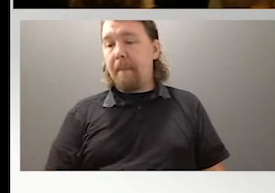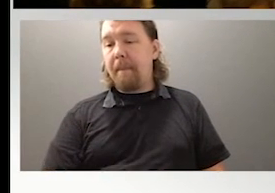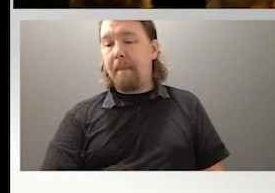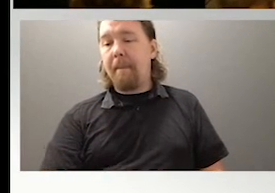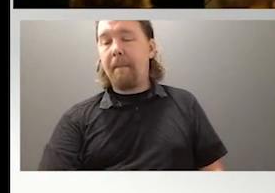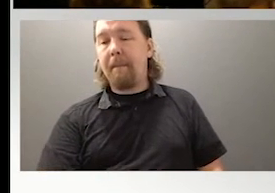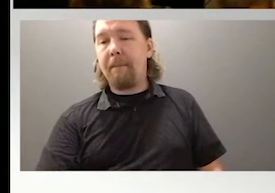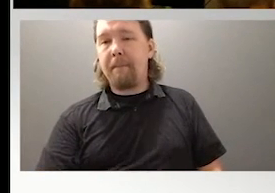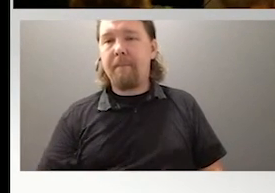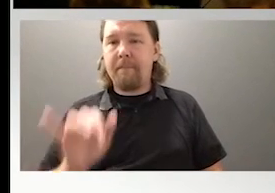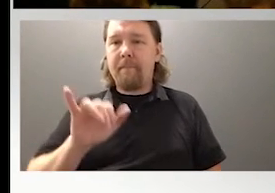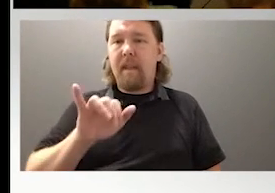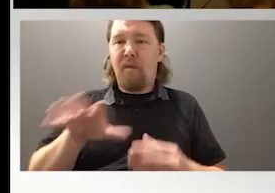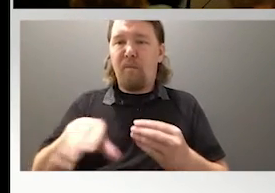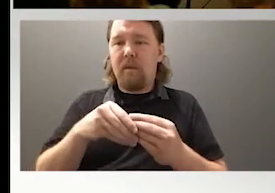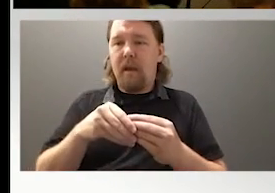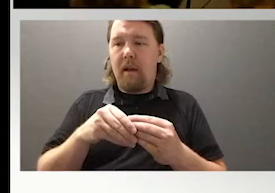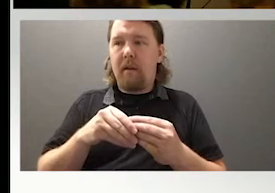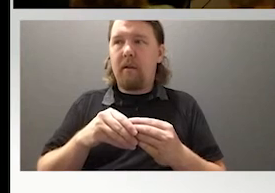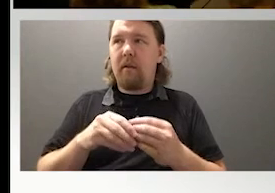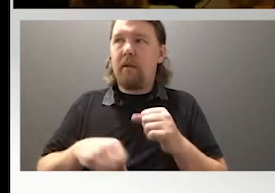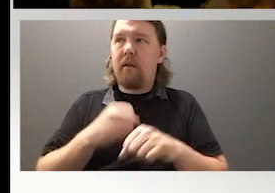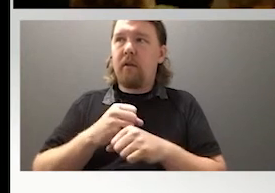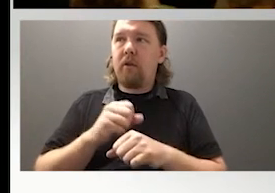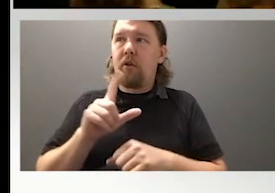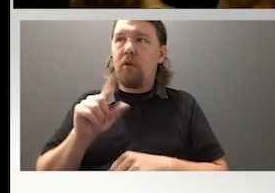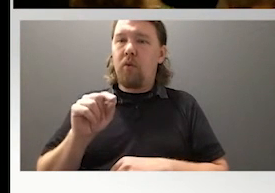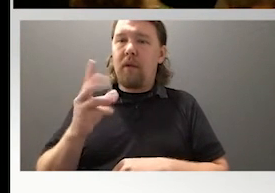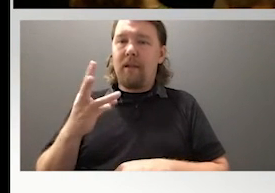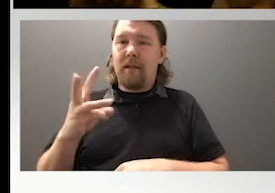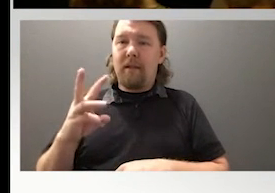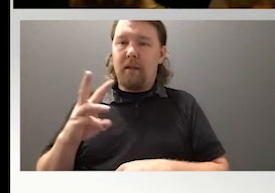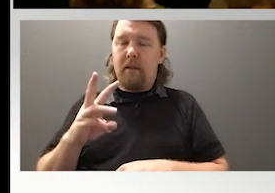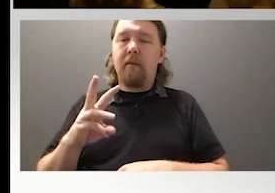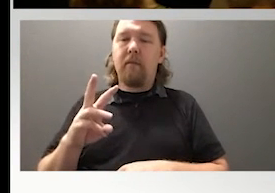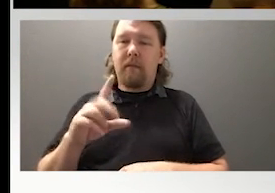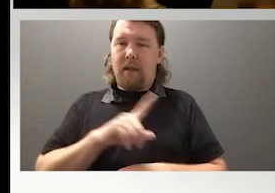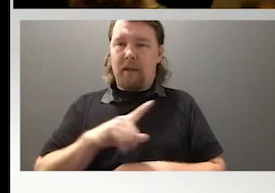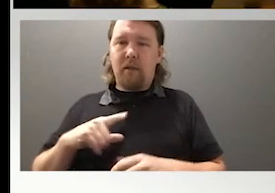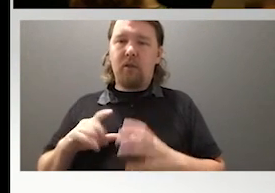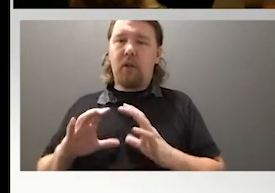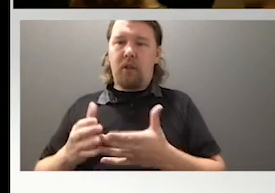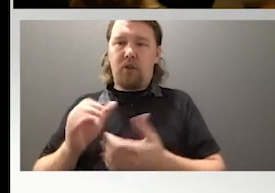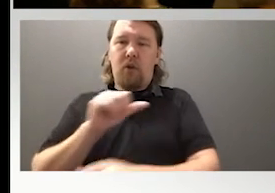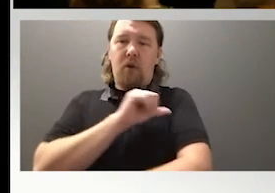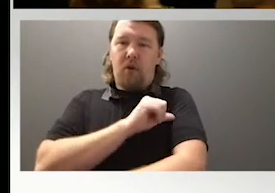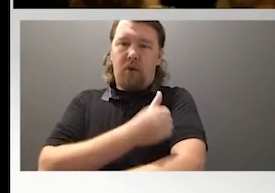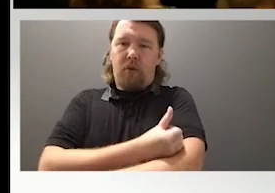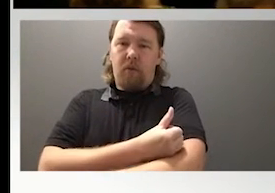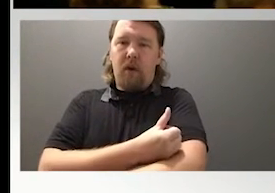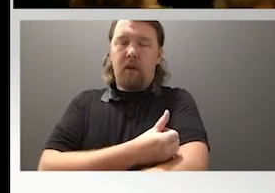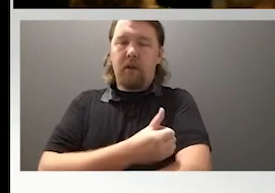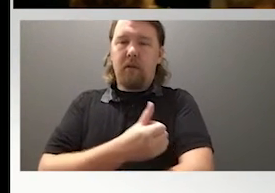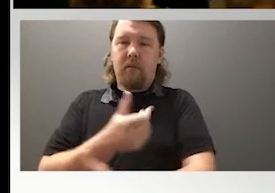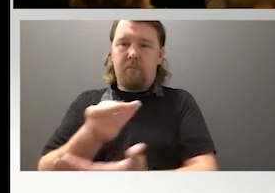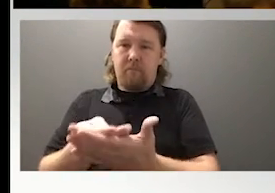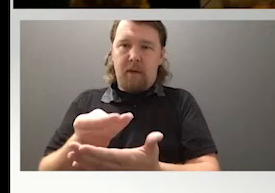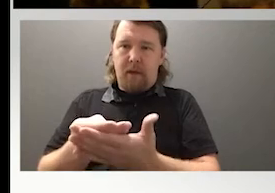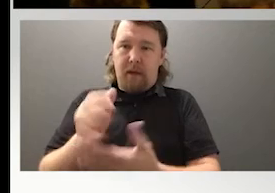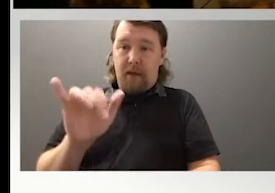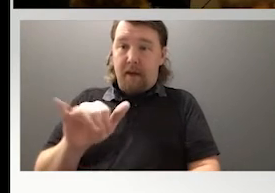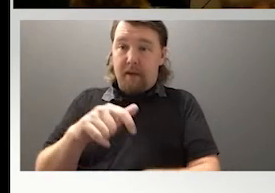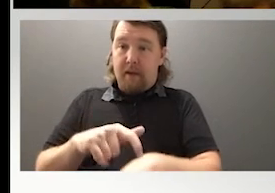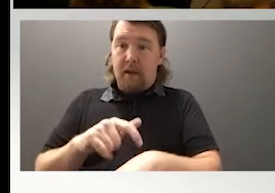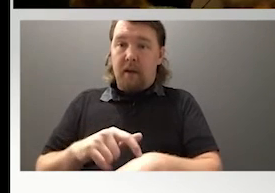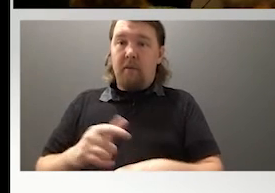these were added in 2016. The legislature authorized money at that point